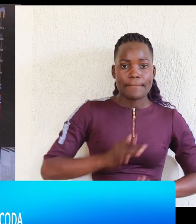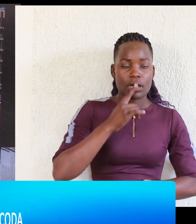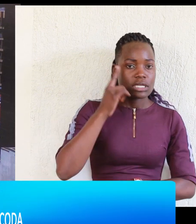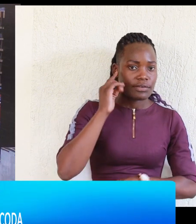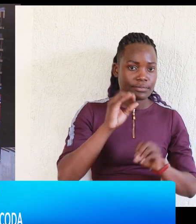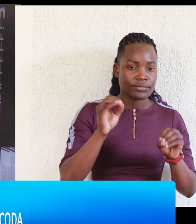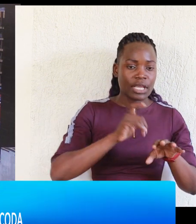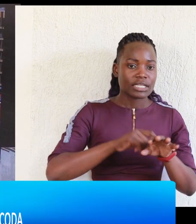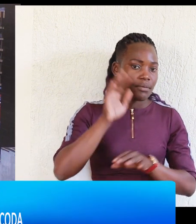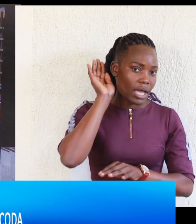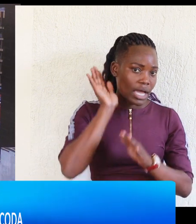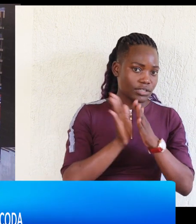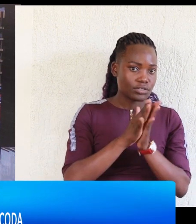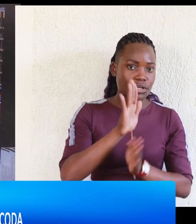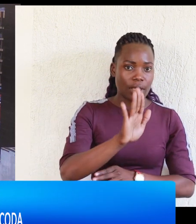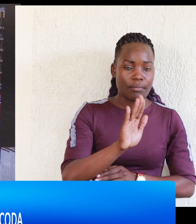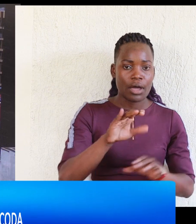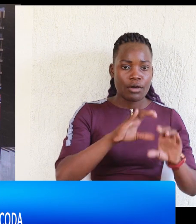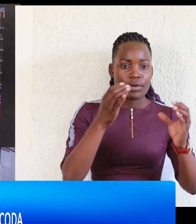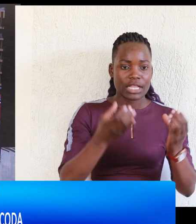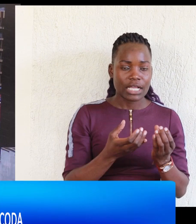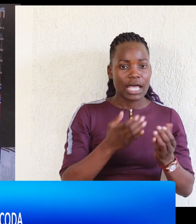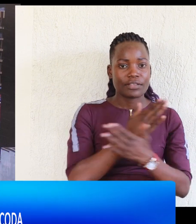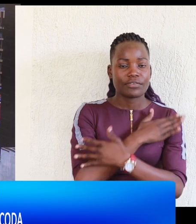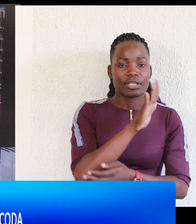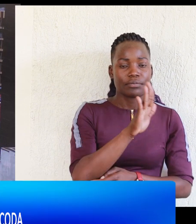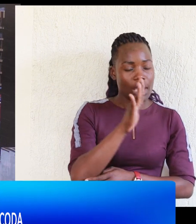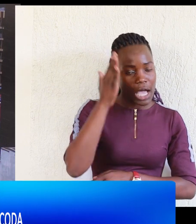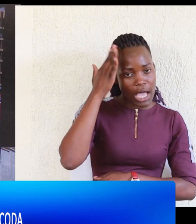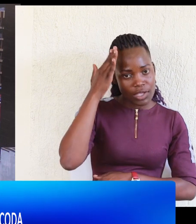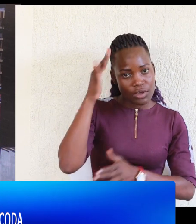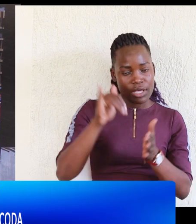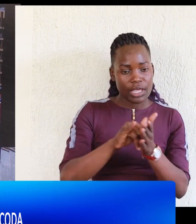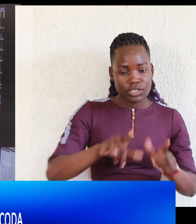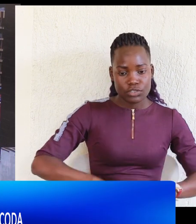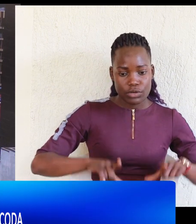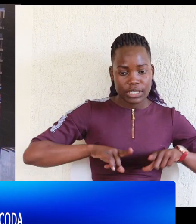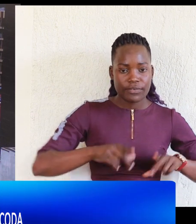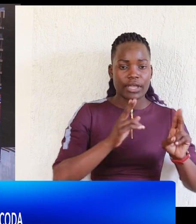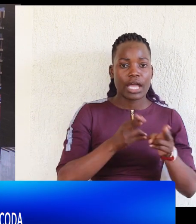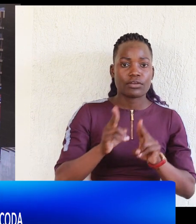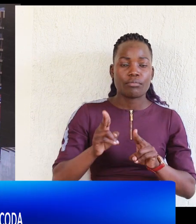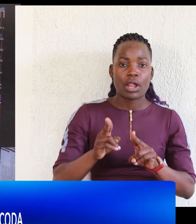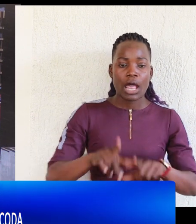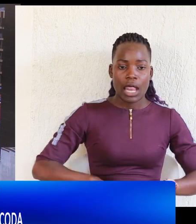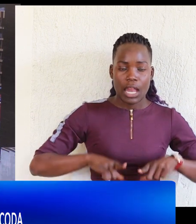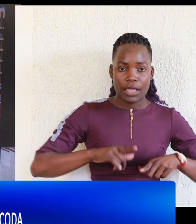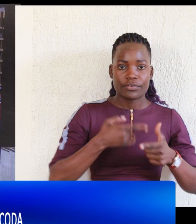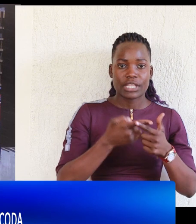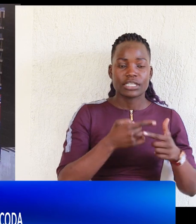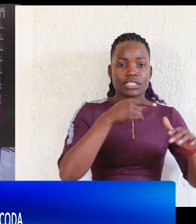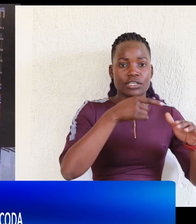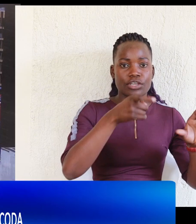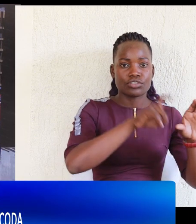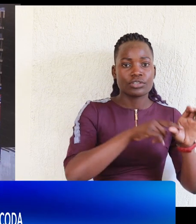her, when I heard her story with her classmates, I got to realize she was living a normal life. Then she gets to a deaf